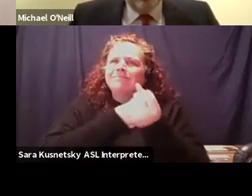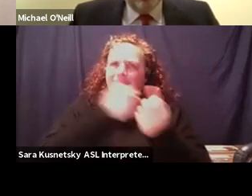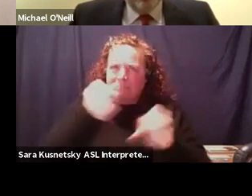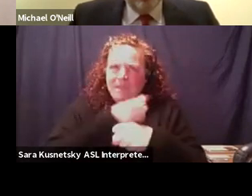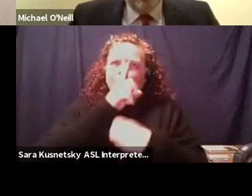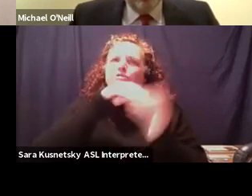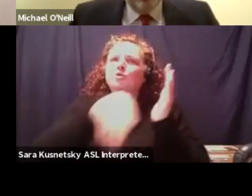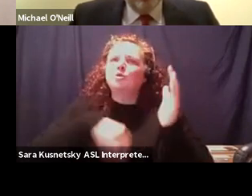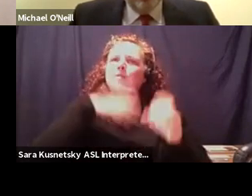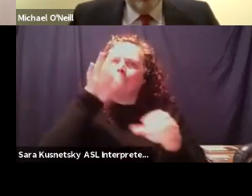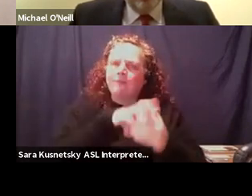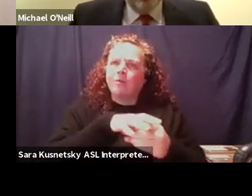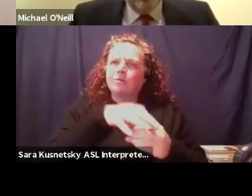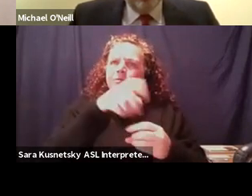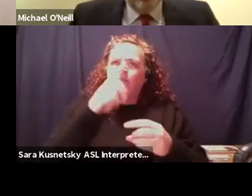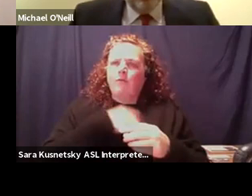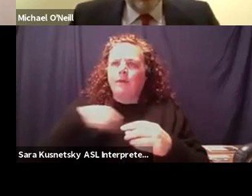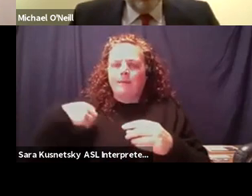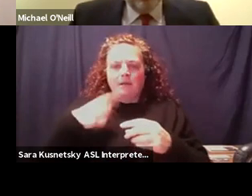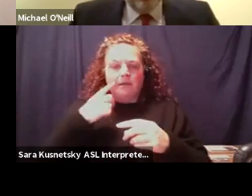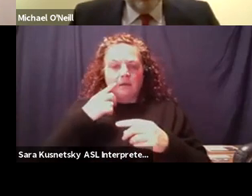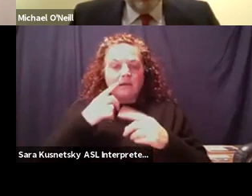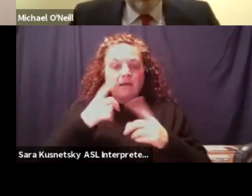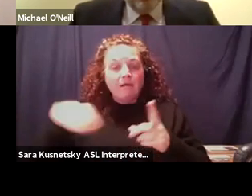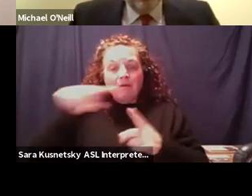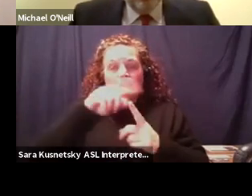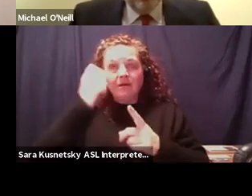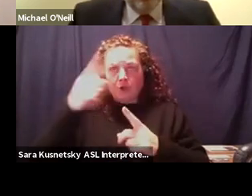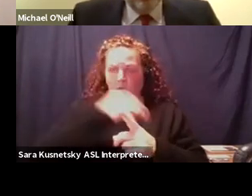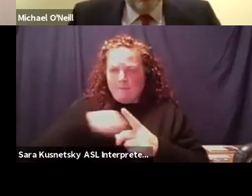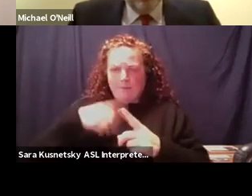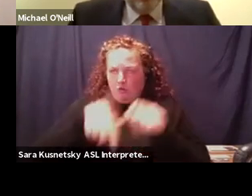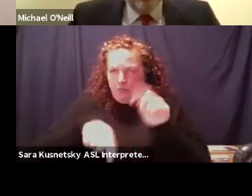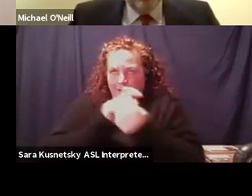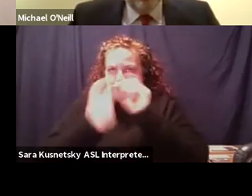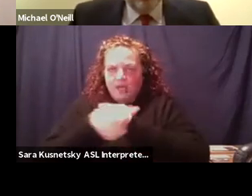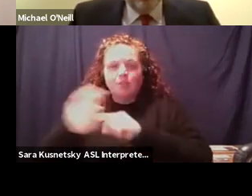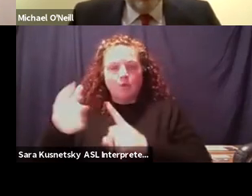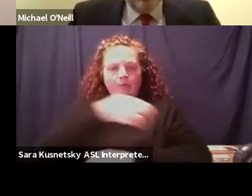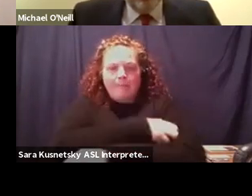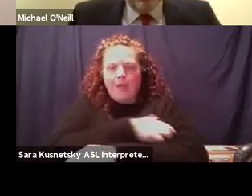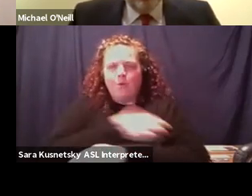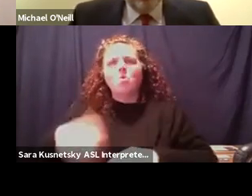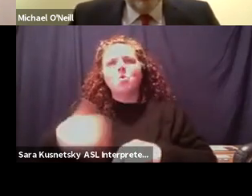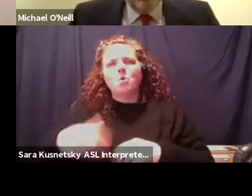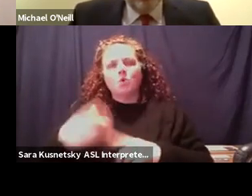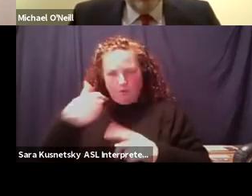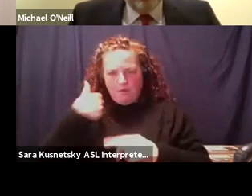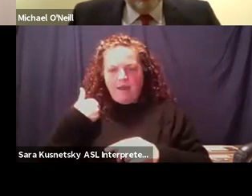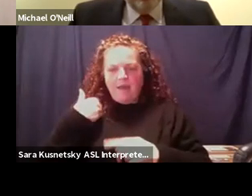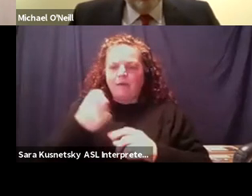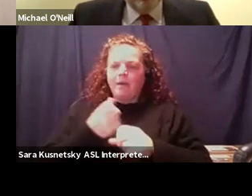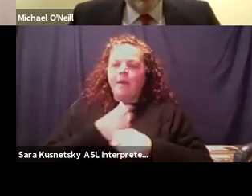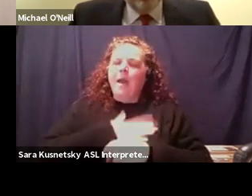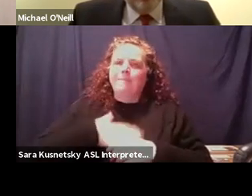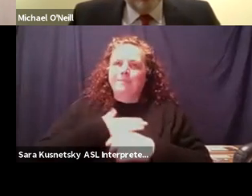vote on the school committee. As members of this body, although you cannot change our current situation, you have a lot of power in your voices. So I hope that you follow through with my